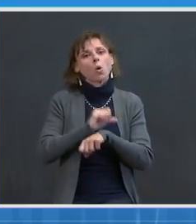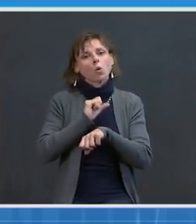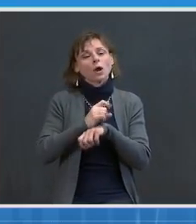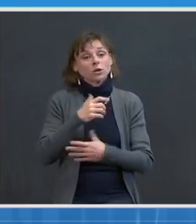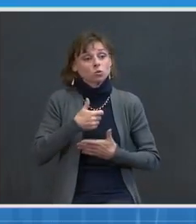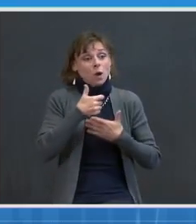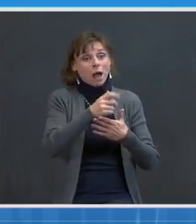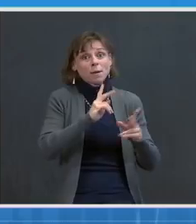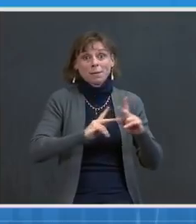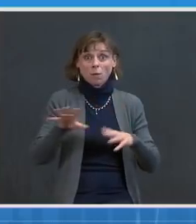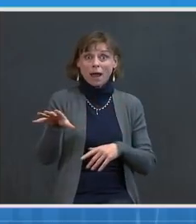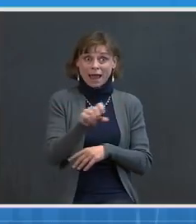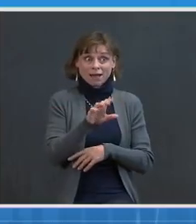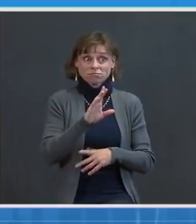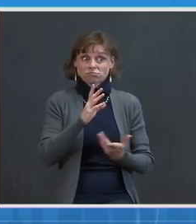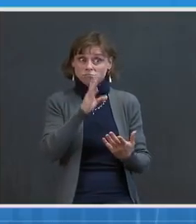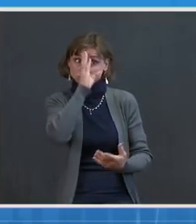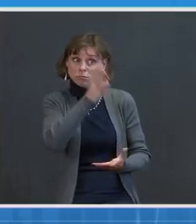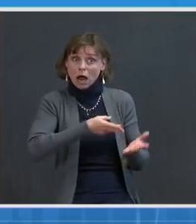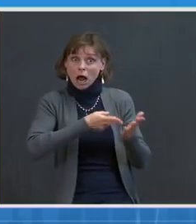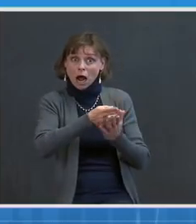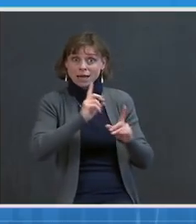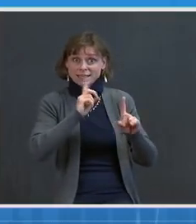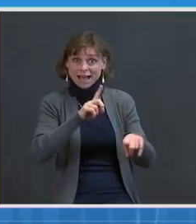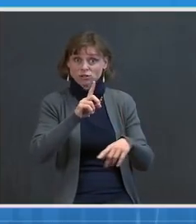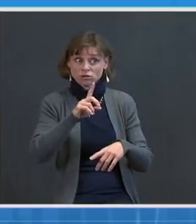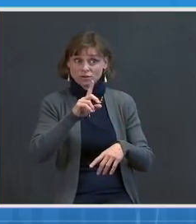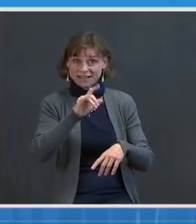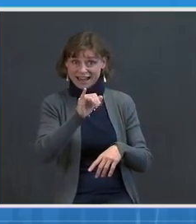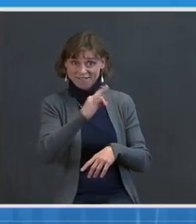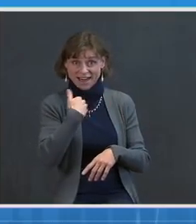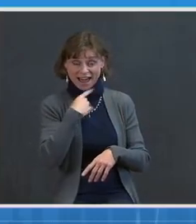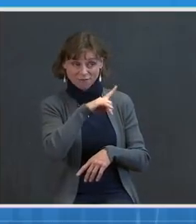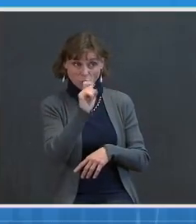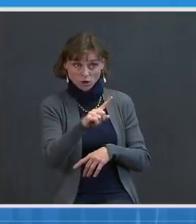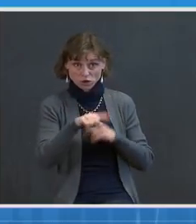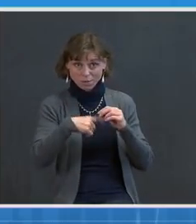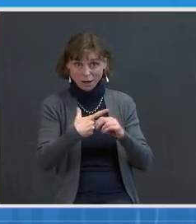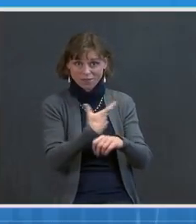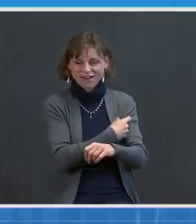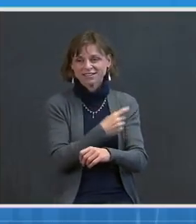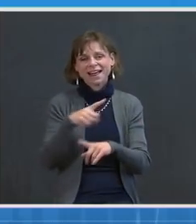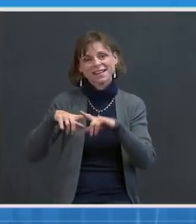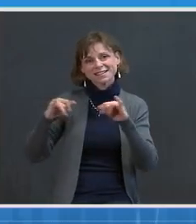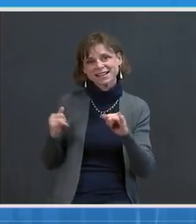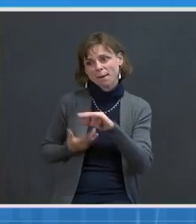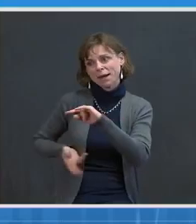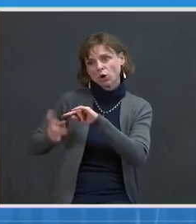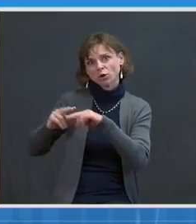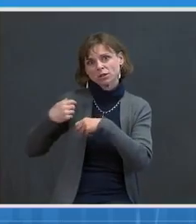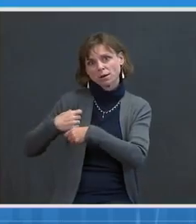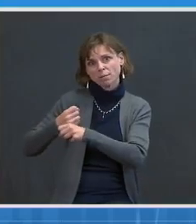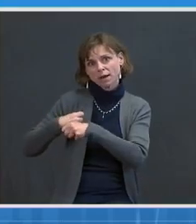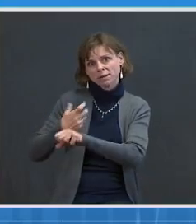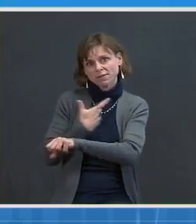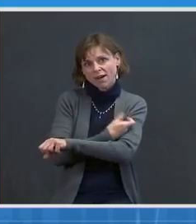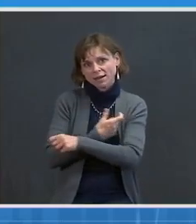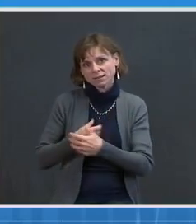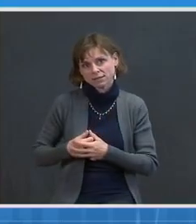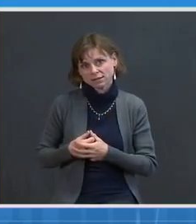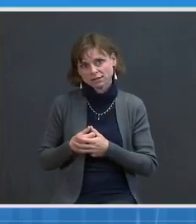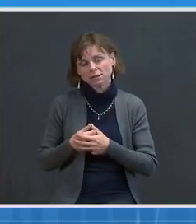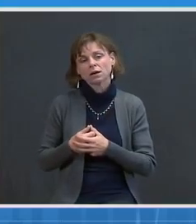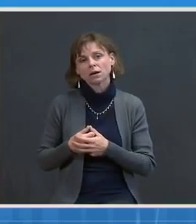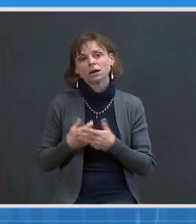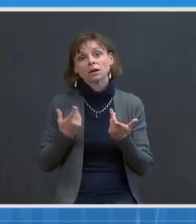get straight answers to their questions about vaccines, as well as increasing vaccine production, which we've spent more of our time talking about here.